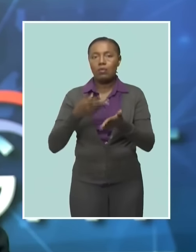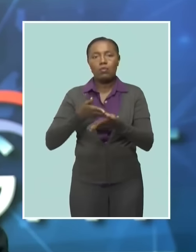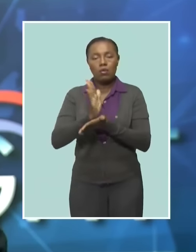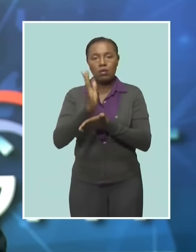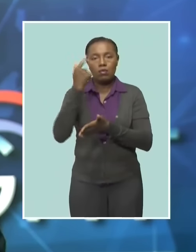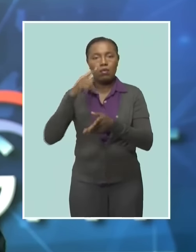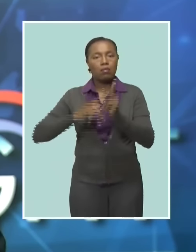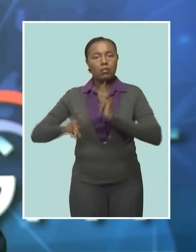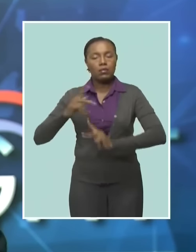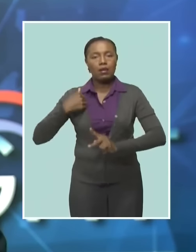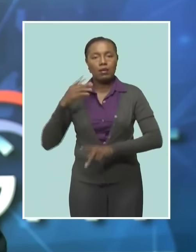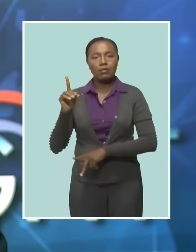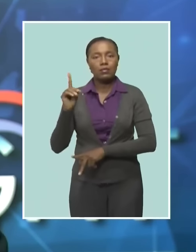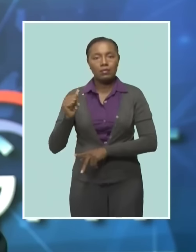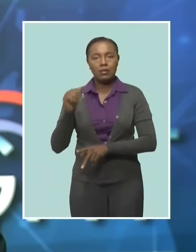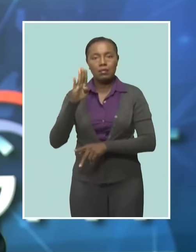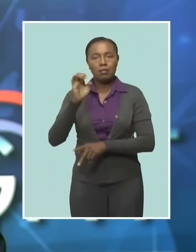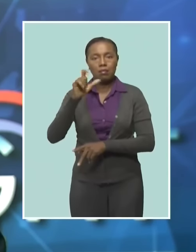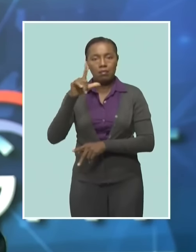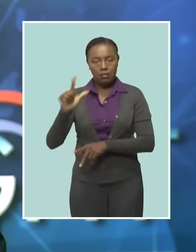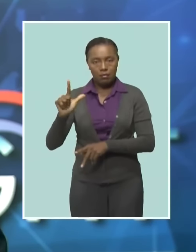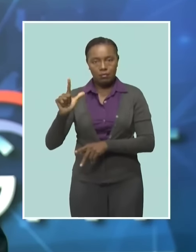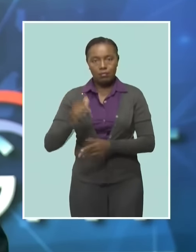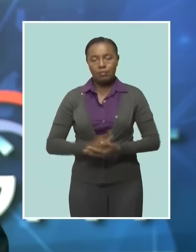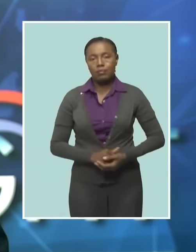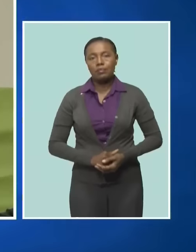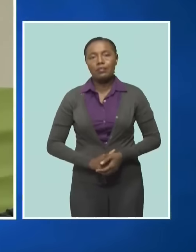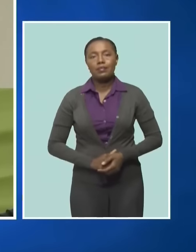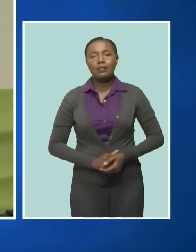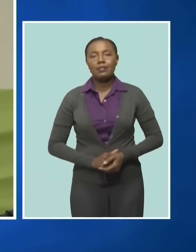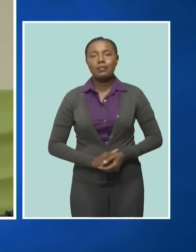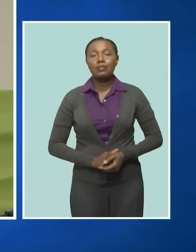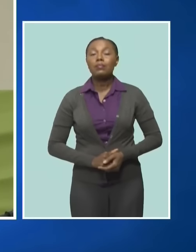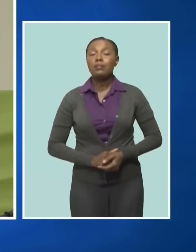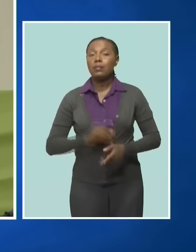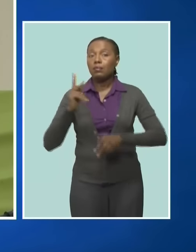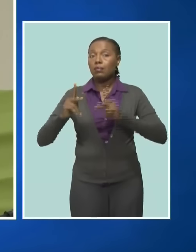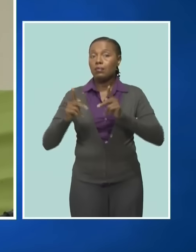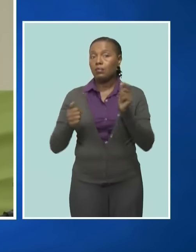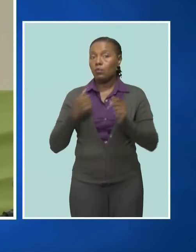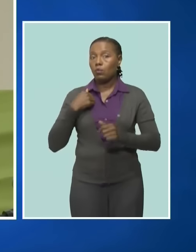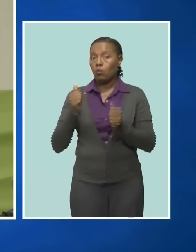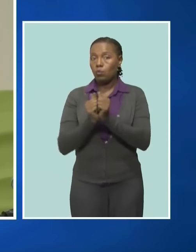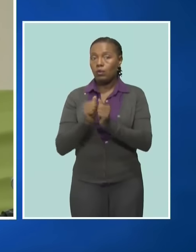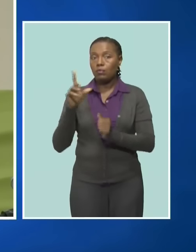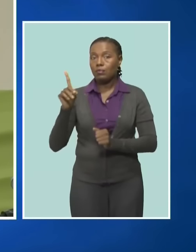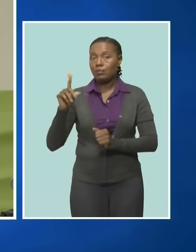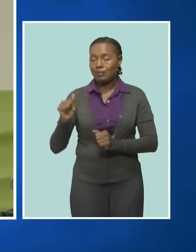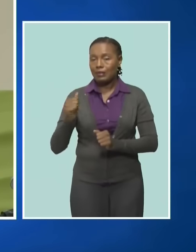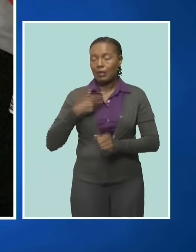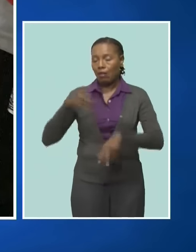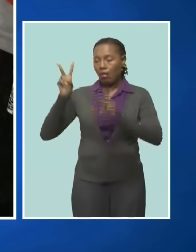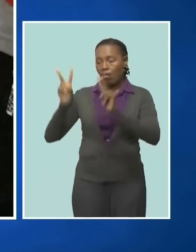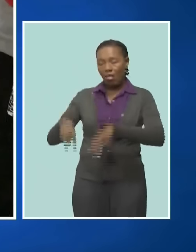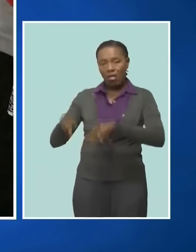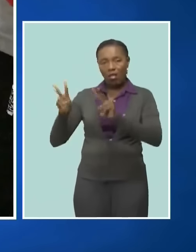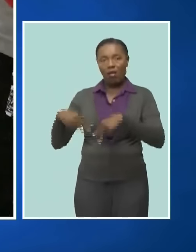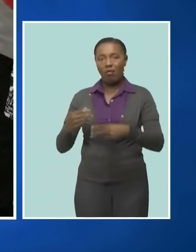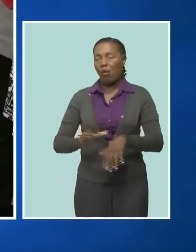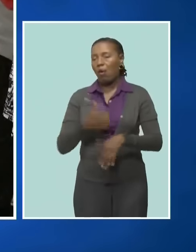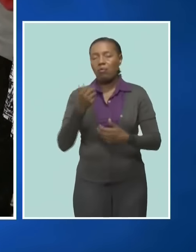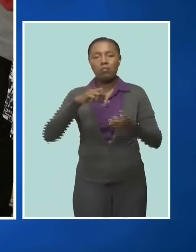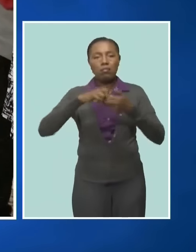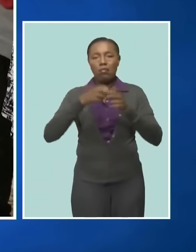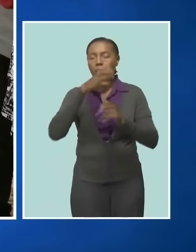Bill. Anesta Henry has that report. People with disabilities facing discrimination amid other